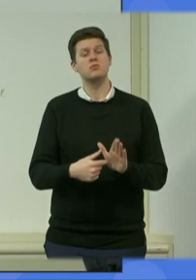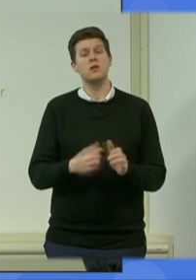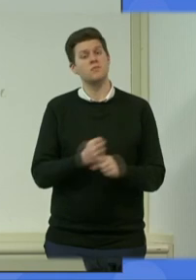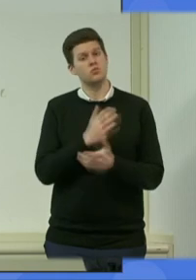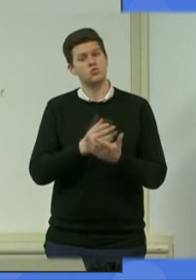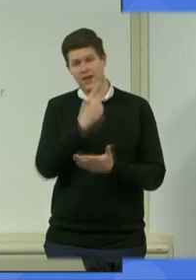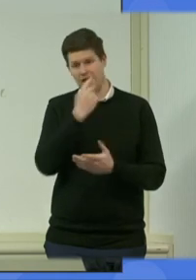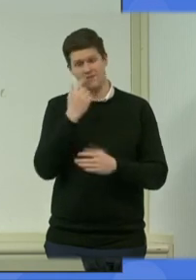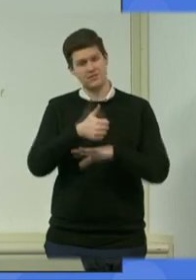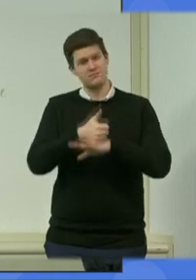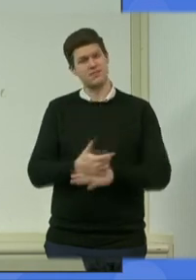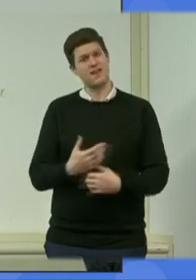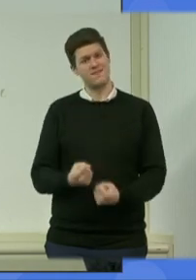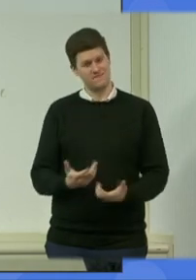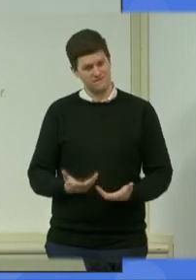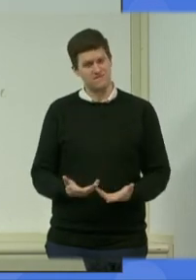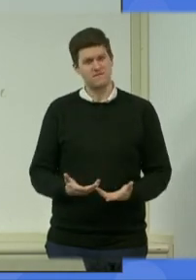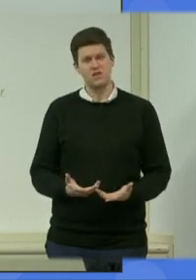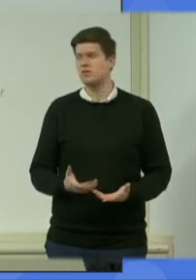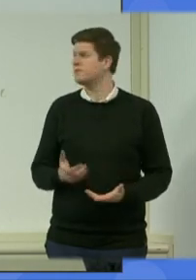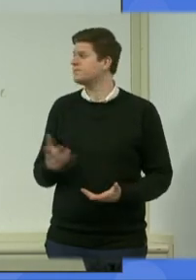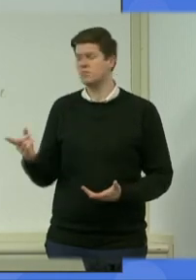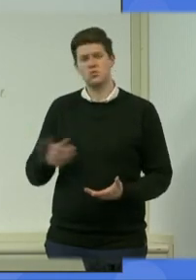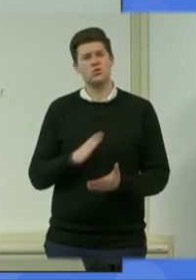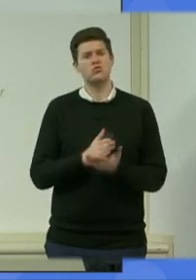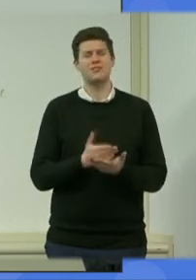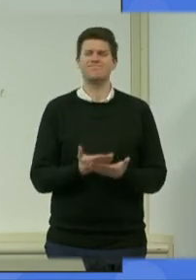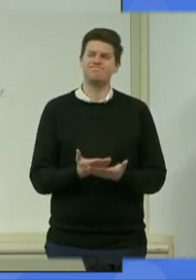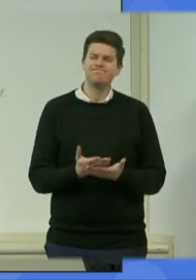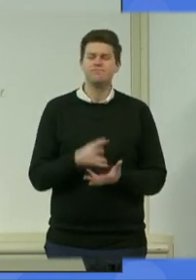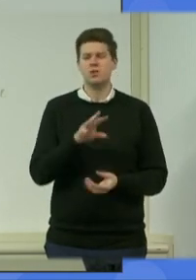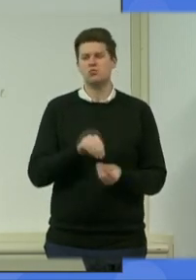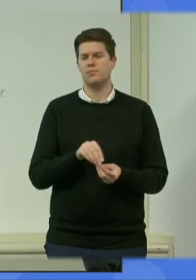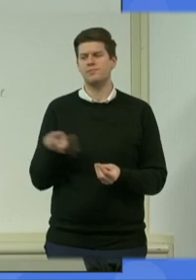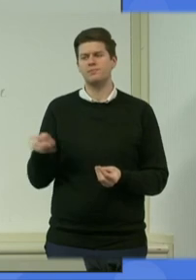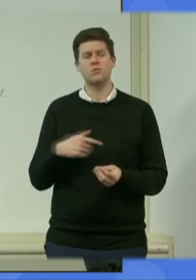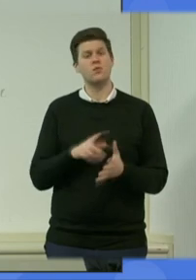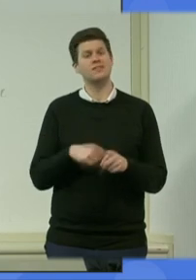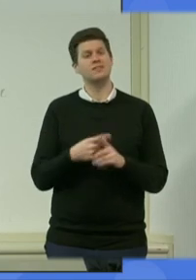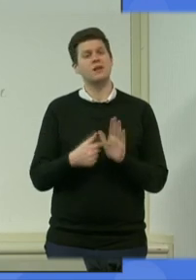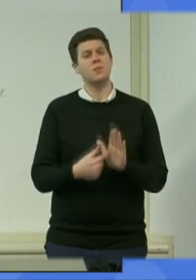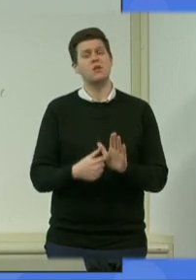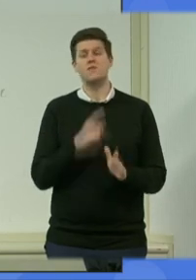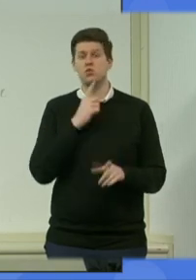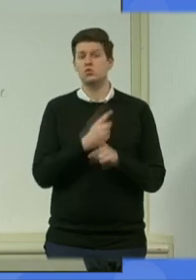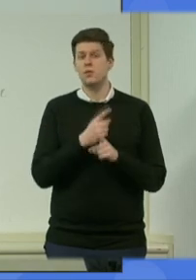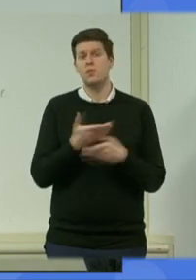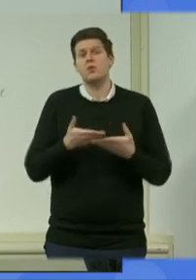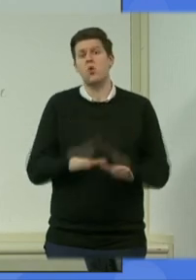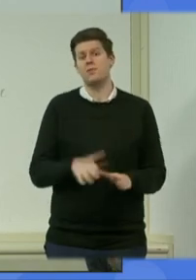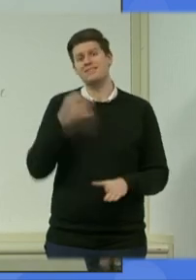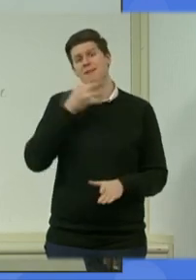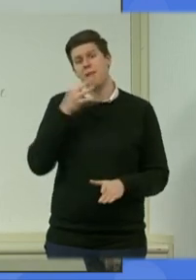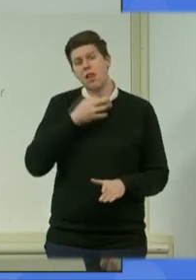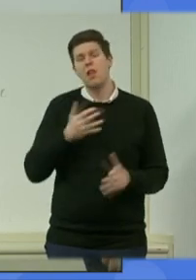base is there and it's around it. So I think as a kind of finishing thing, when you're setting kind of tax policy, it being open, simple,